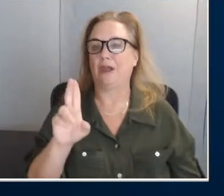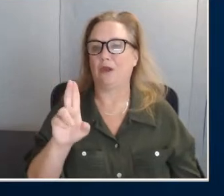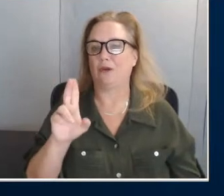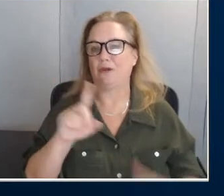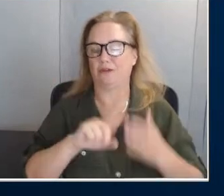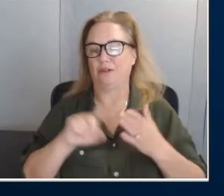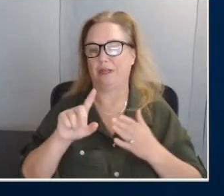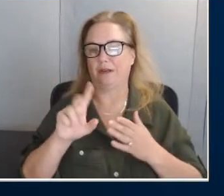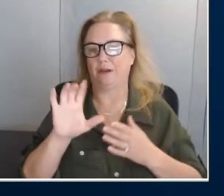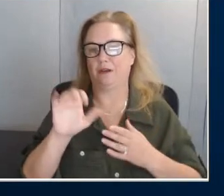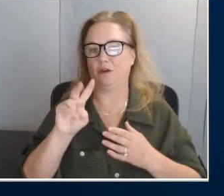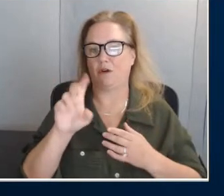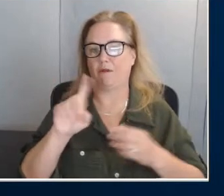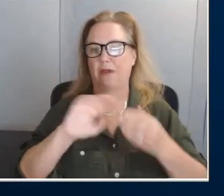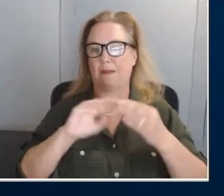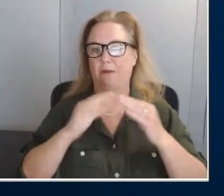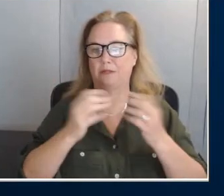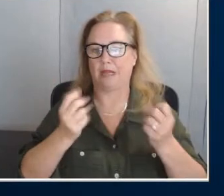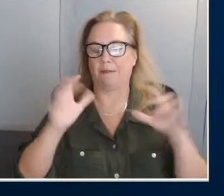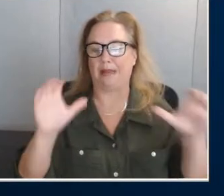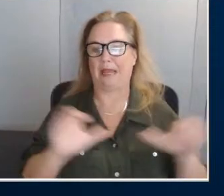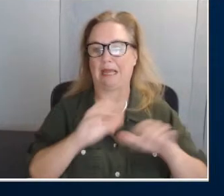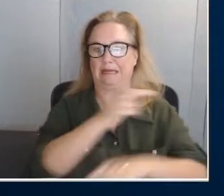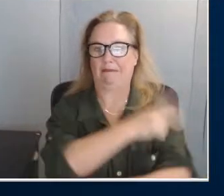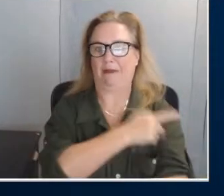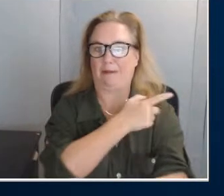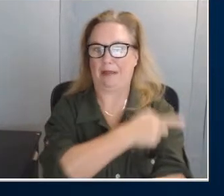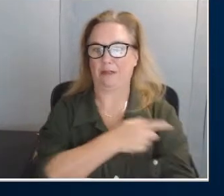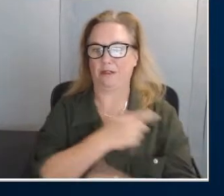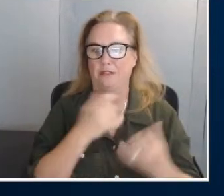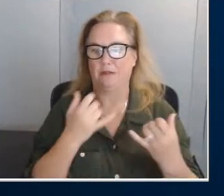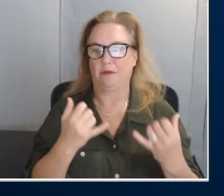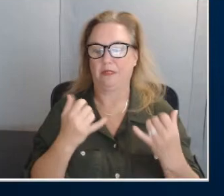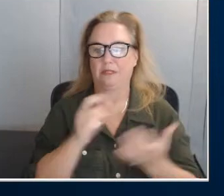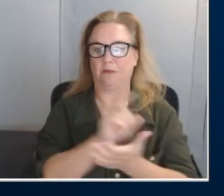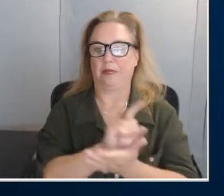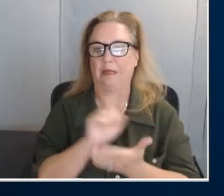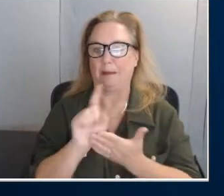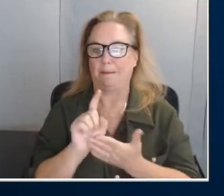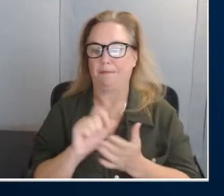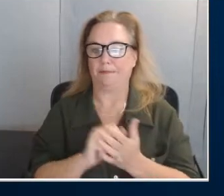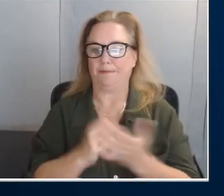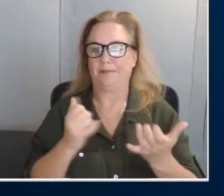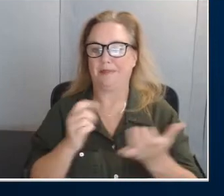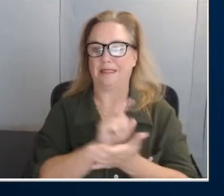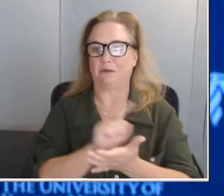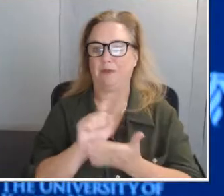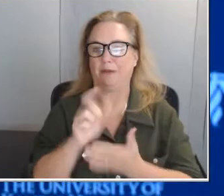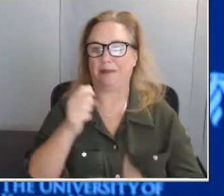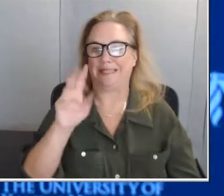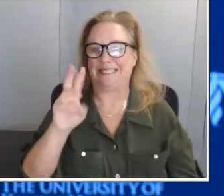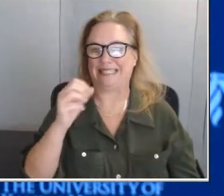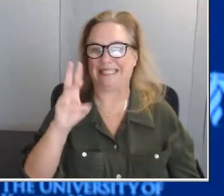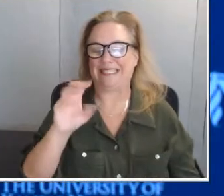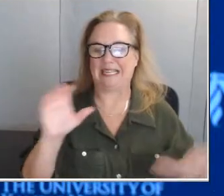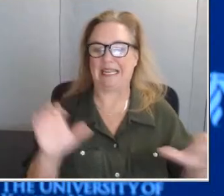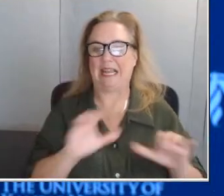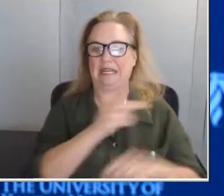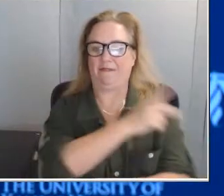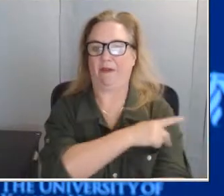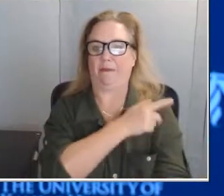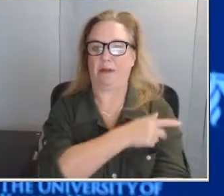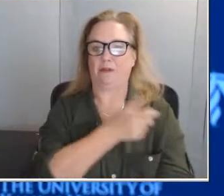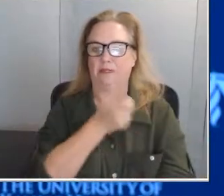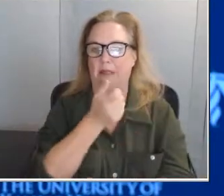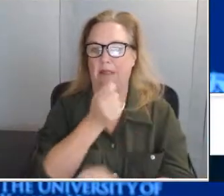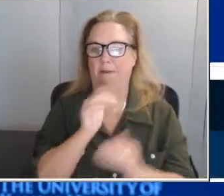the COVID count. How many active patients are we treating this week? This week we had 16 active patients, so up just a little bit from